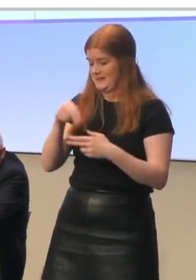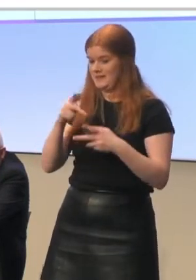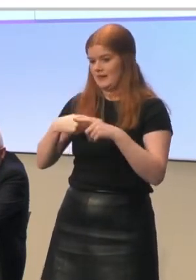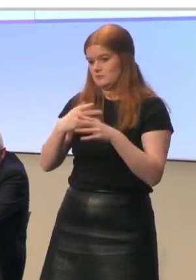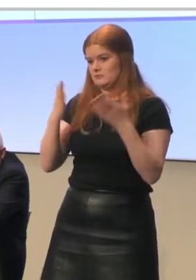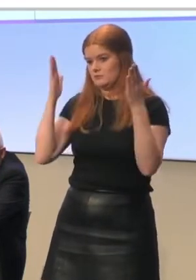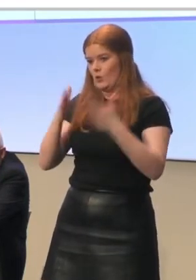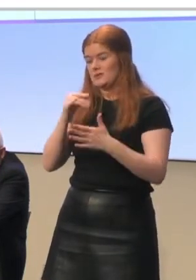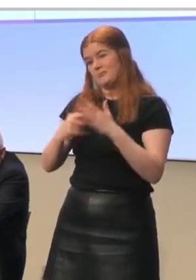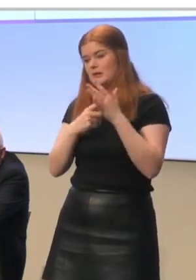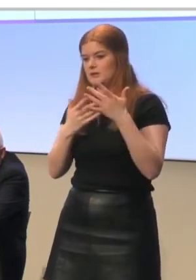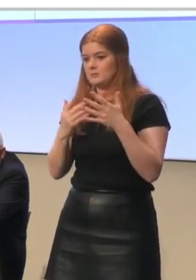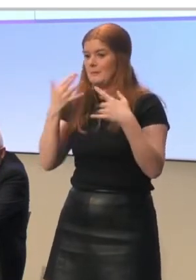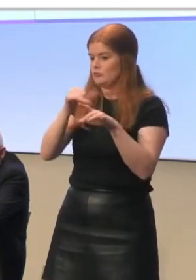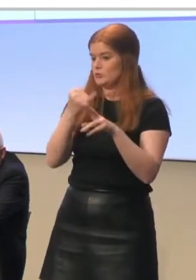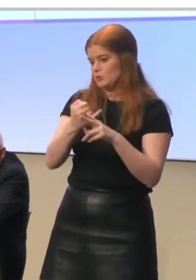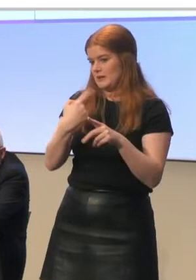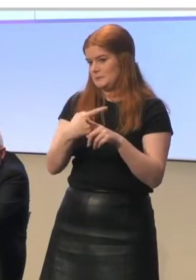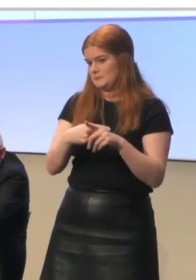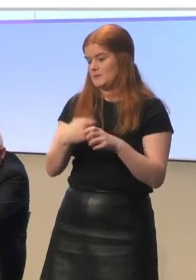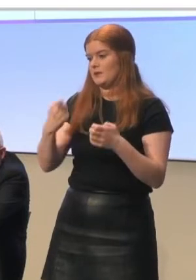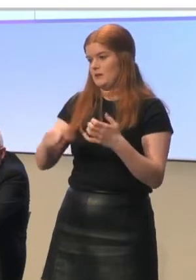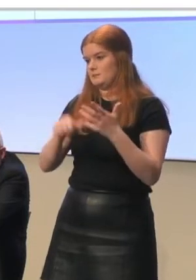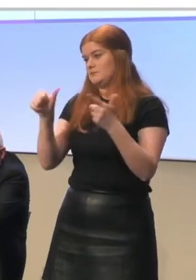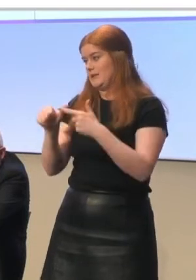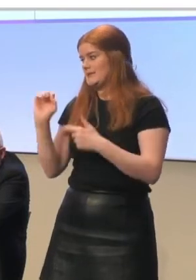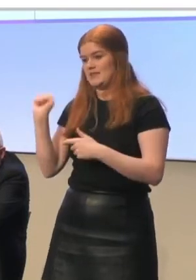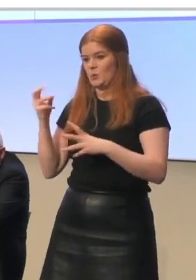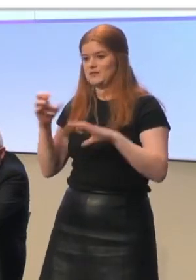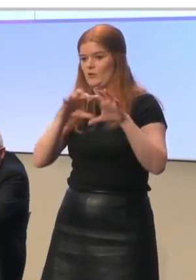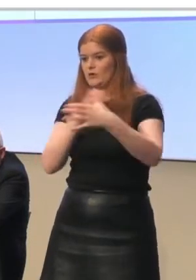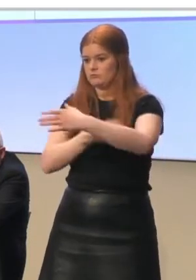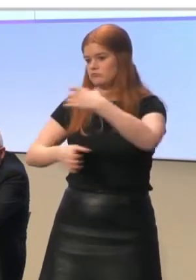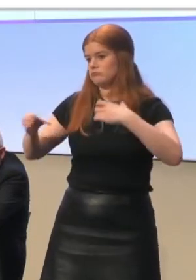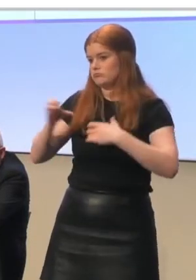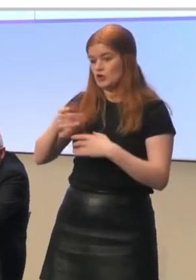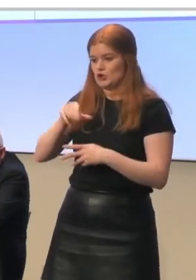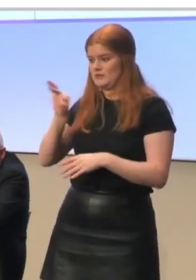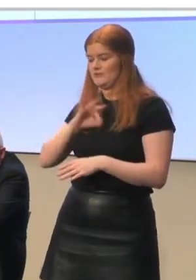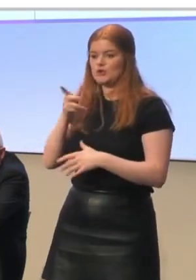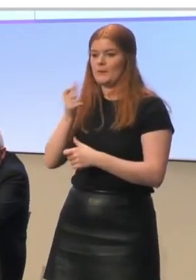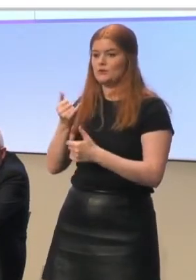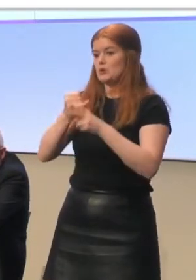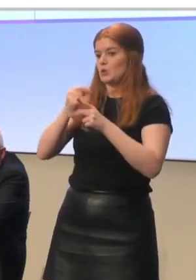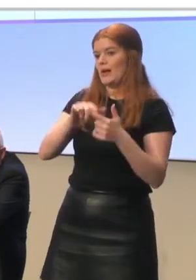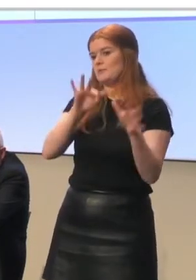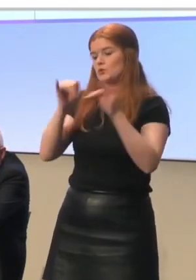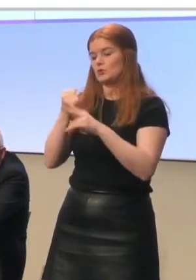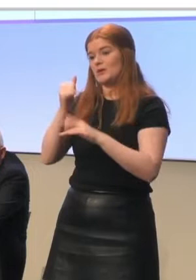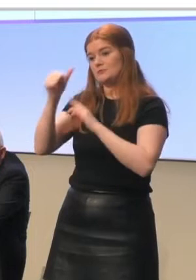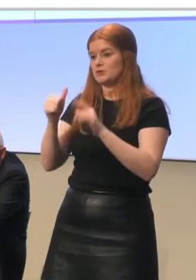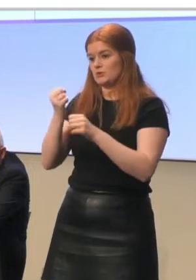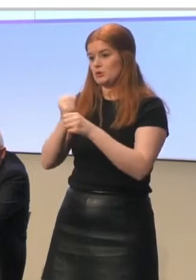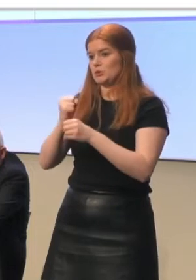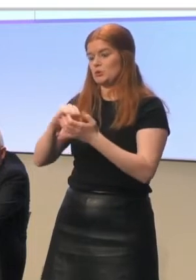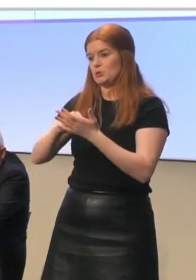focusing mainly on mainstream schools. And then Selina's going to take over then and talk about the school and post-school experiences of